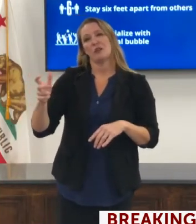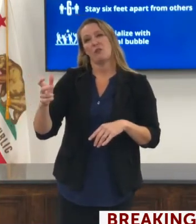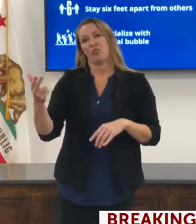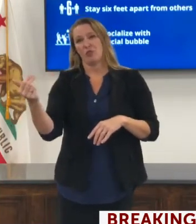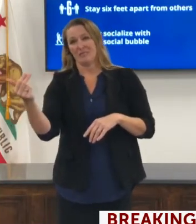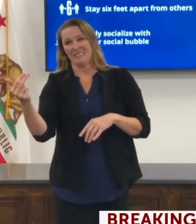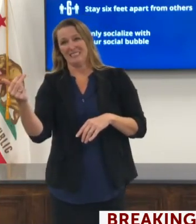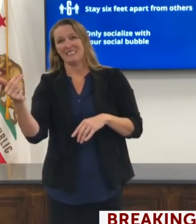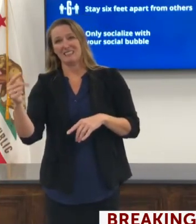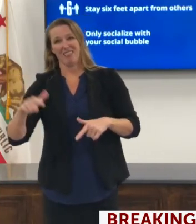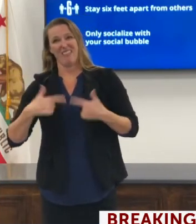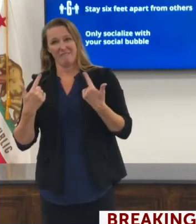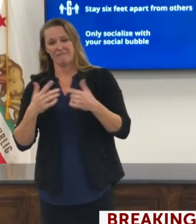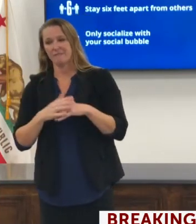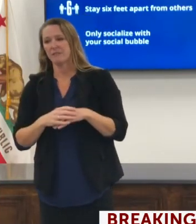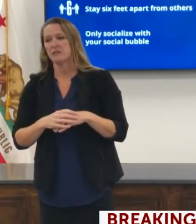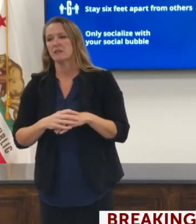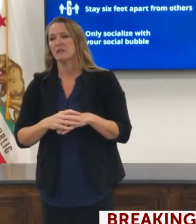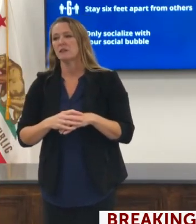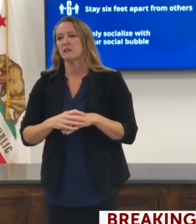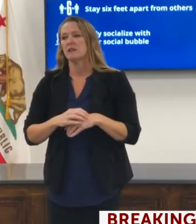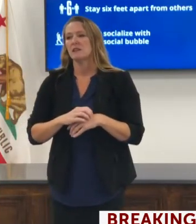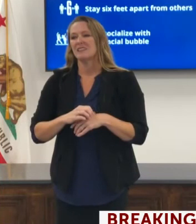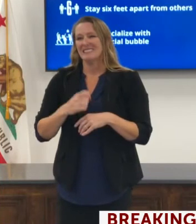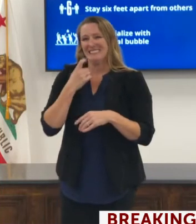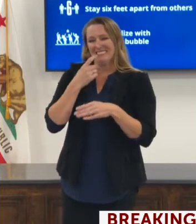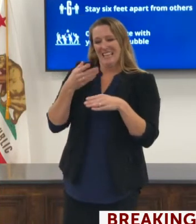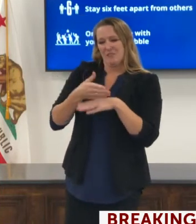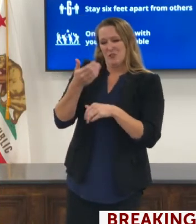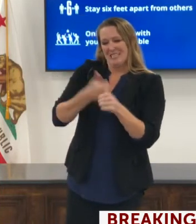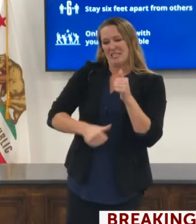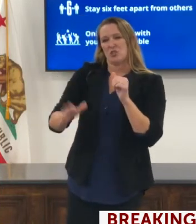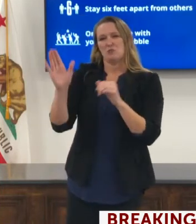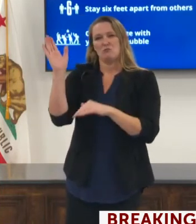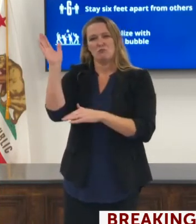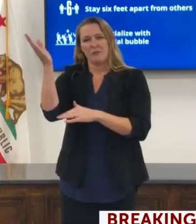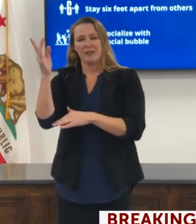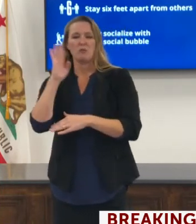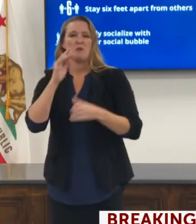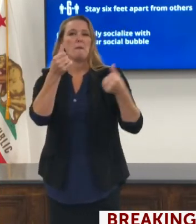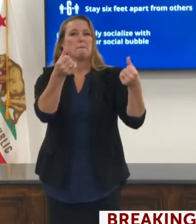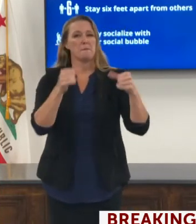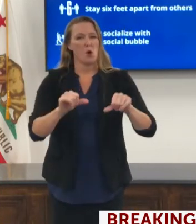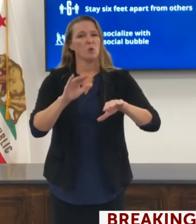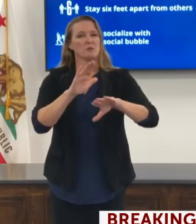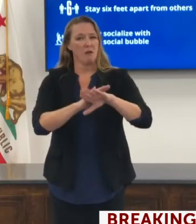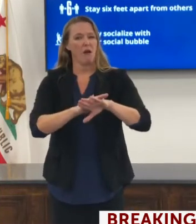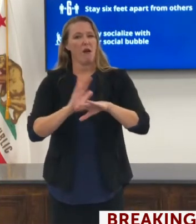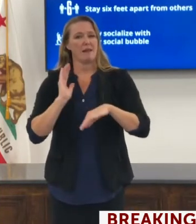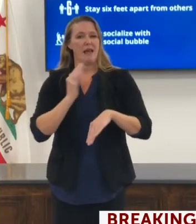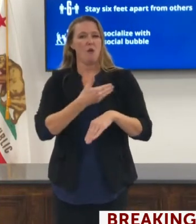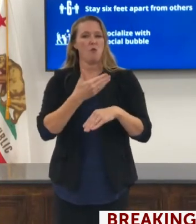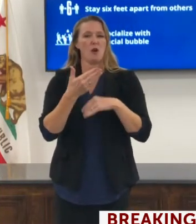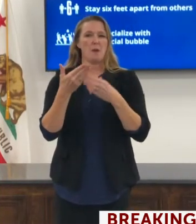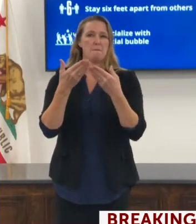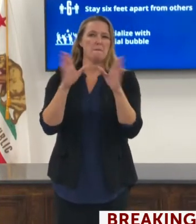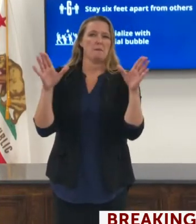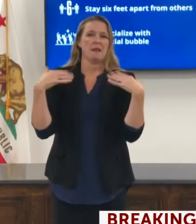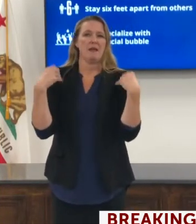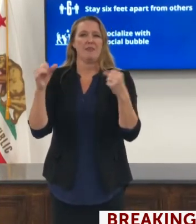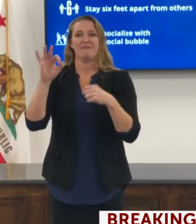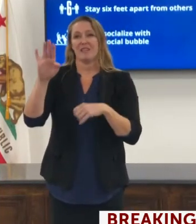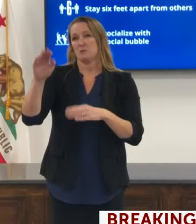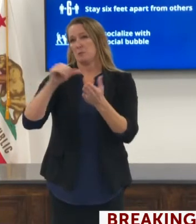13. Shortly after each briefing, we will post the videos on our SLO County Public Health Facebook